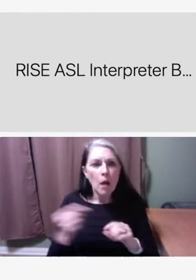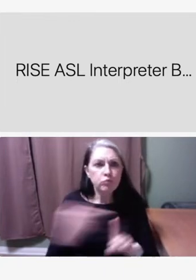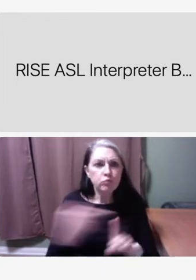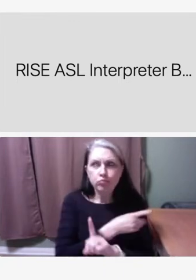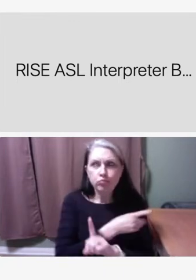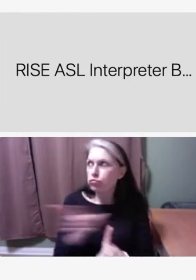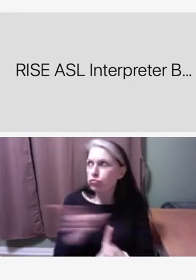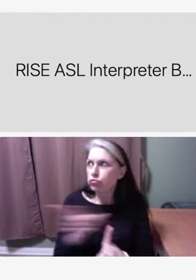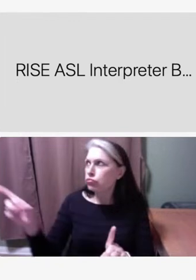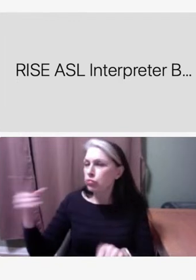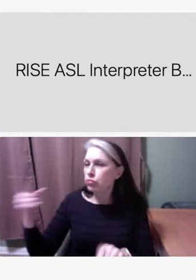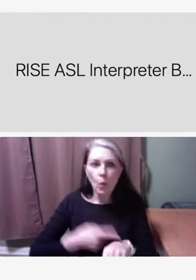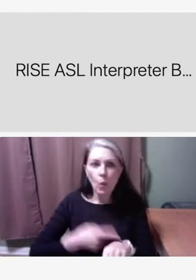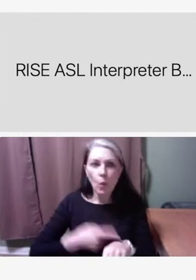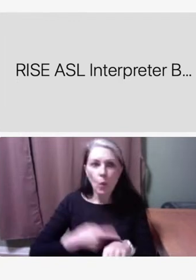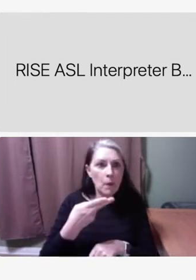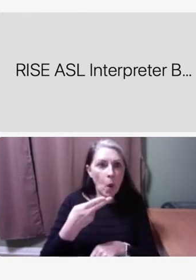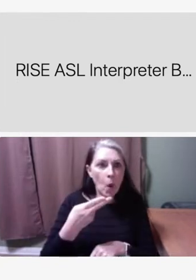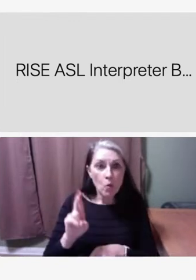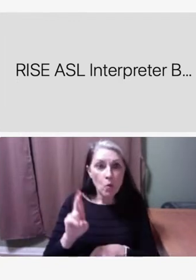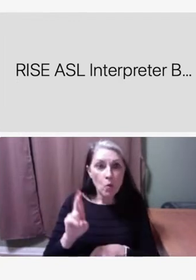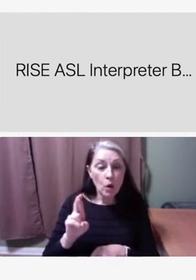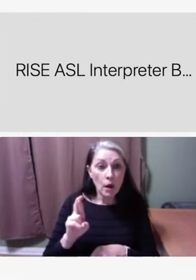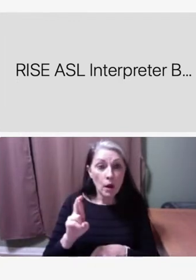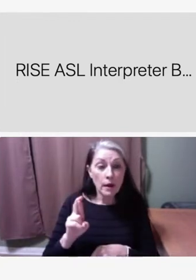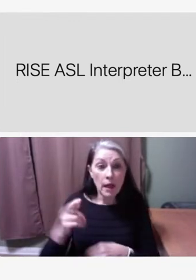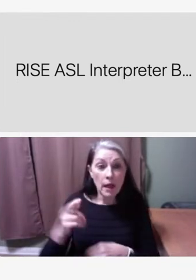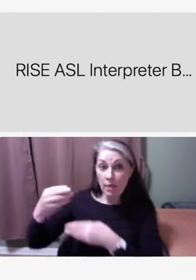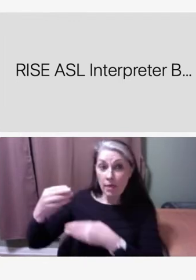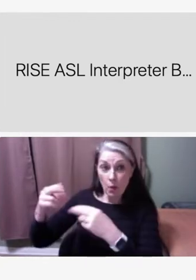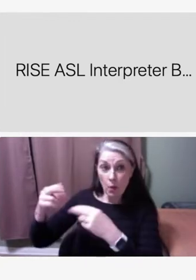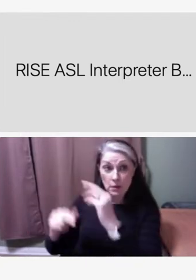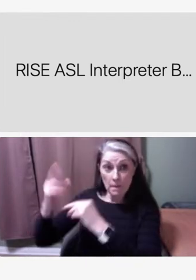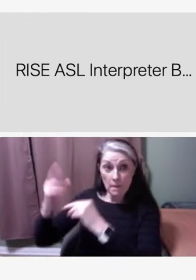window. So, and that's true, true story.